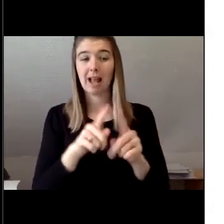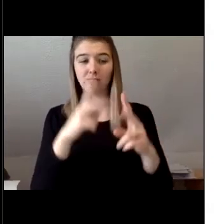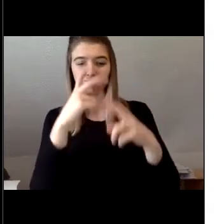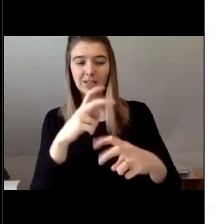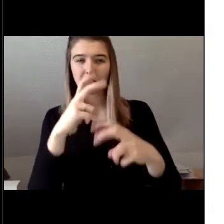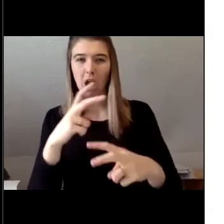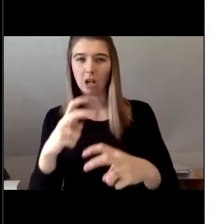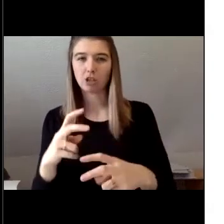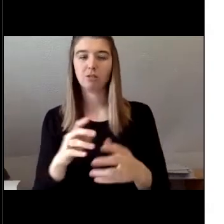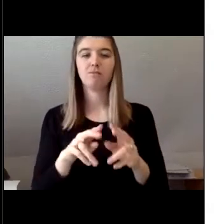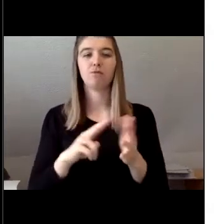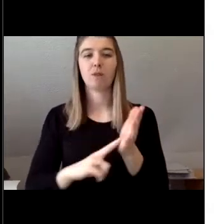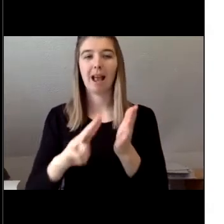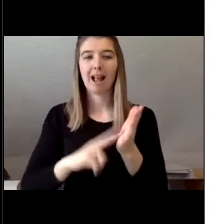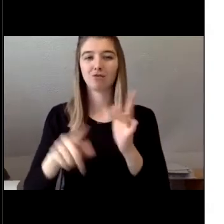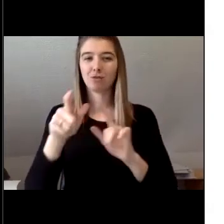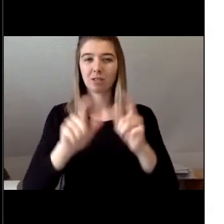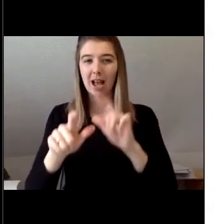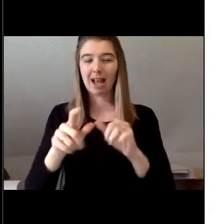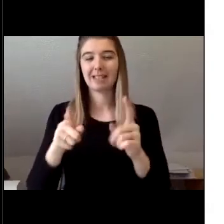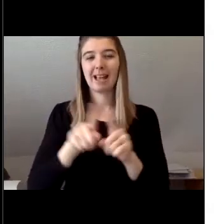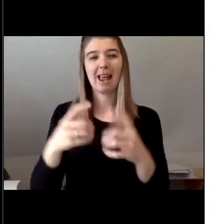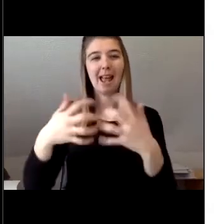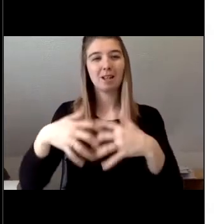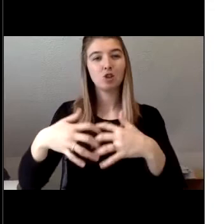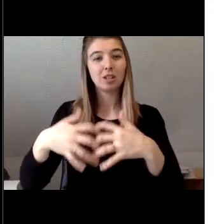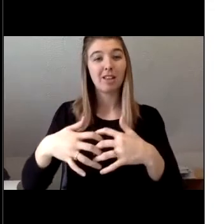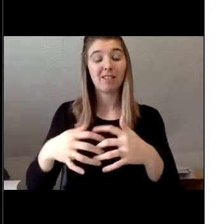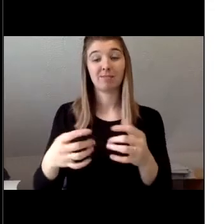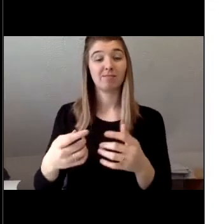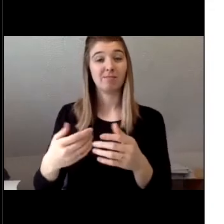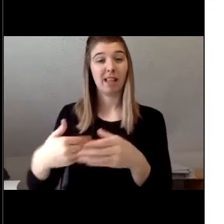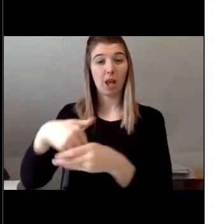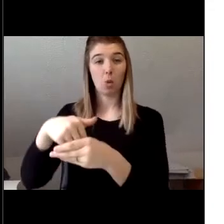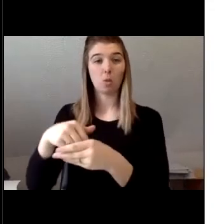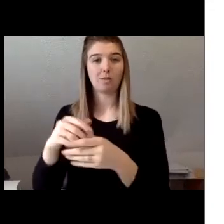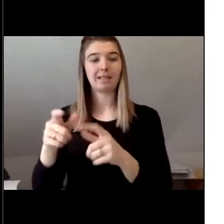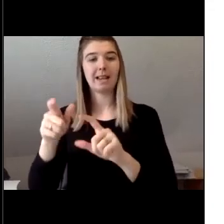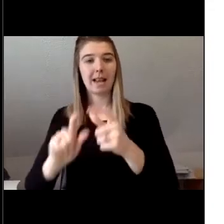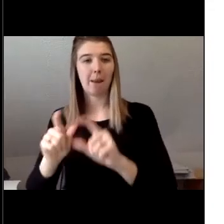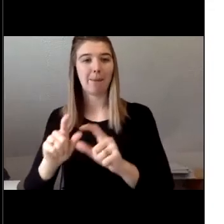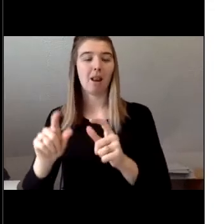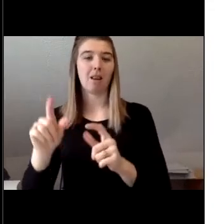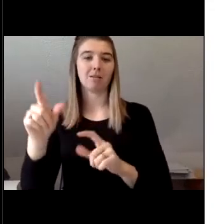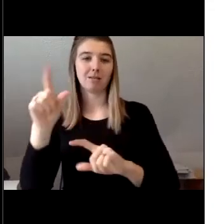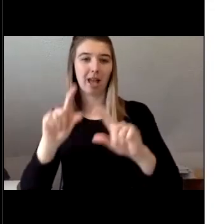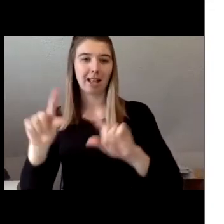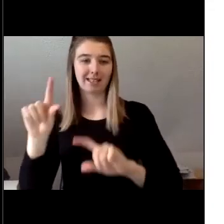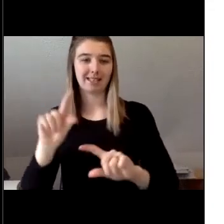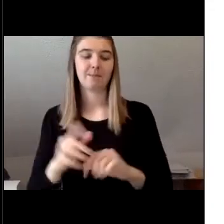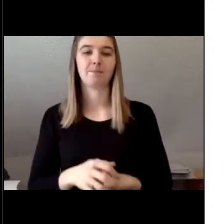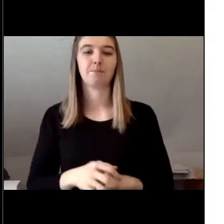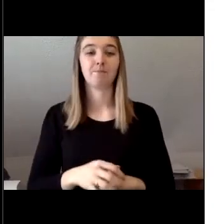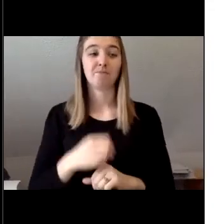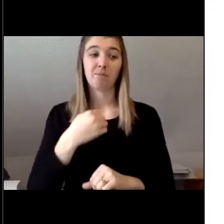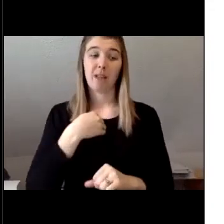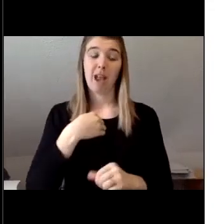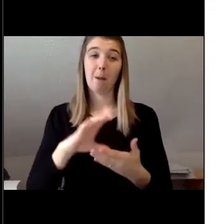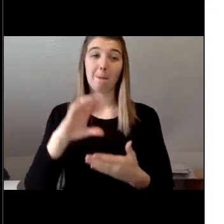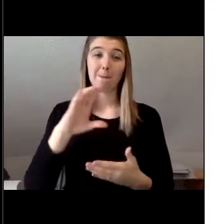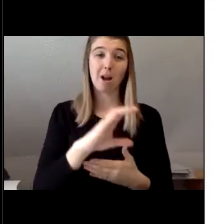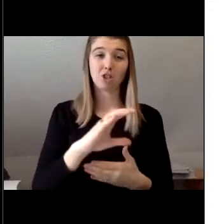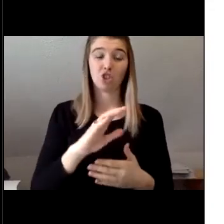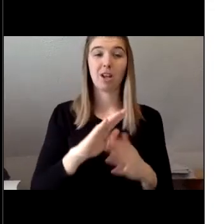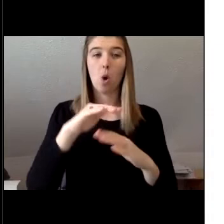natural sciences and engineering disciplines, including the chemical sciences. And our annual budget is over 1 billion Canadian